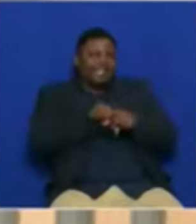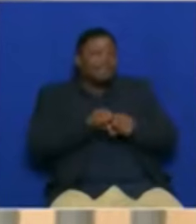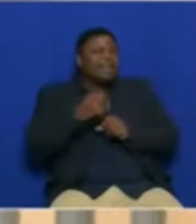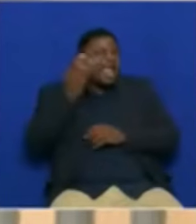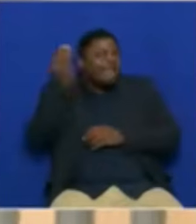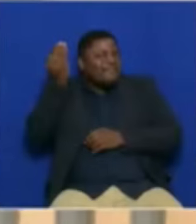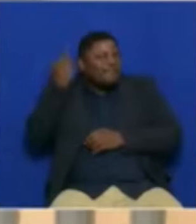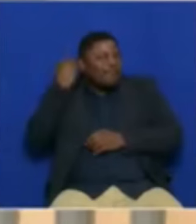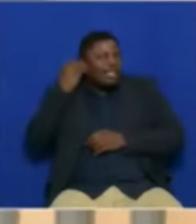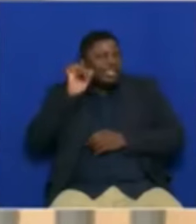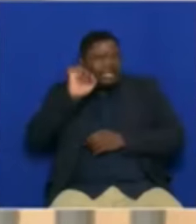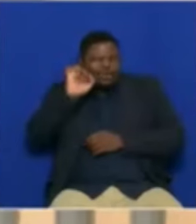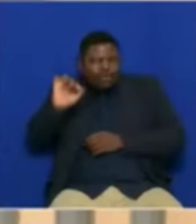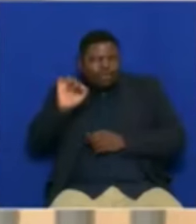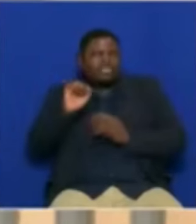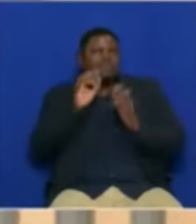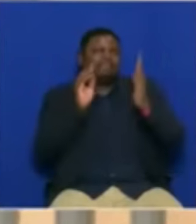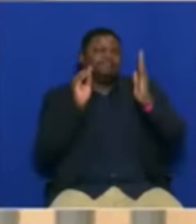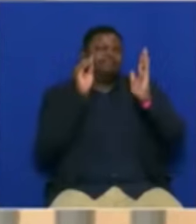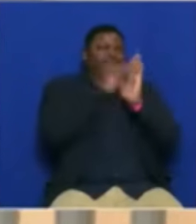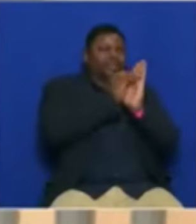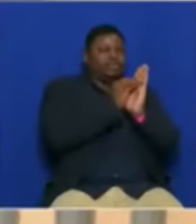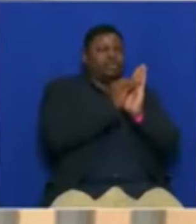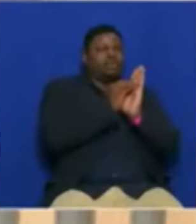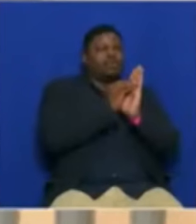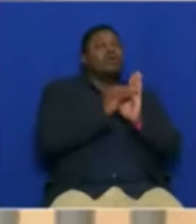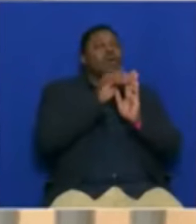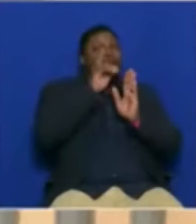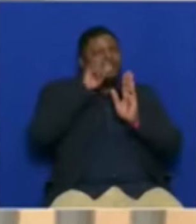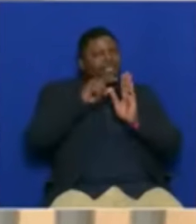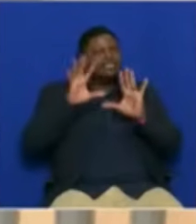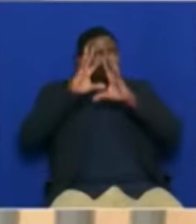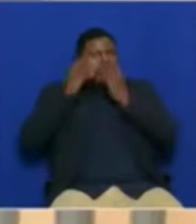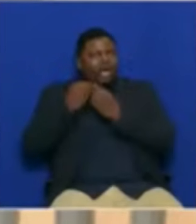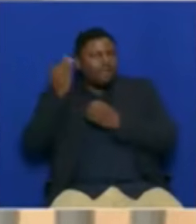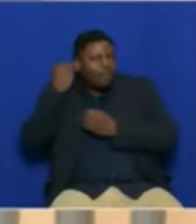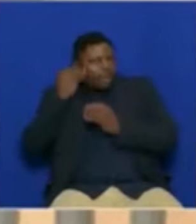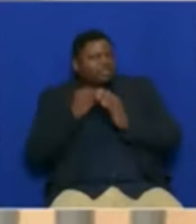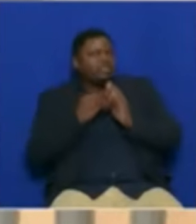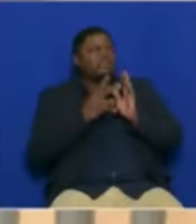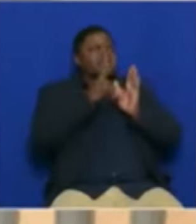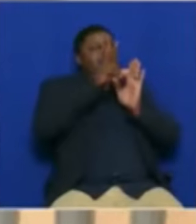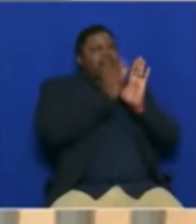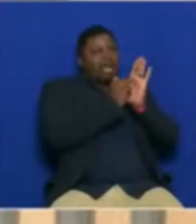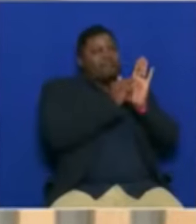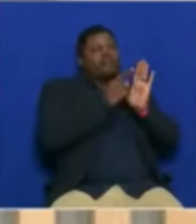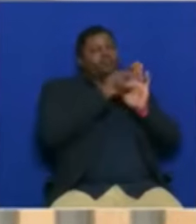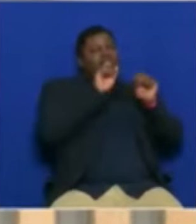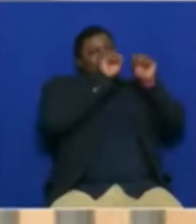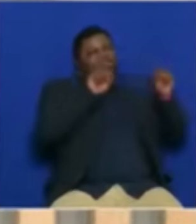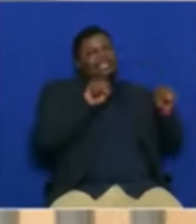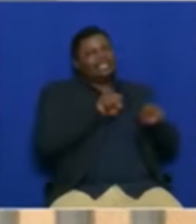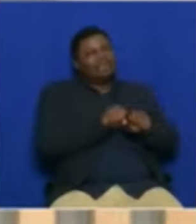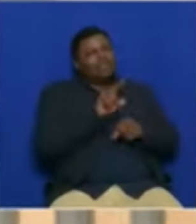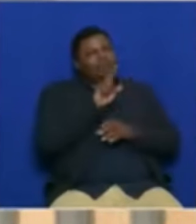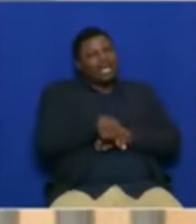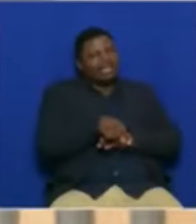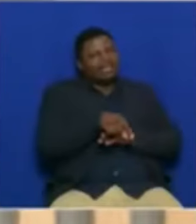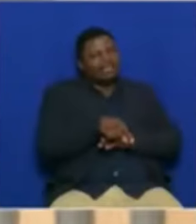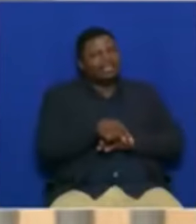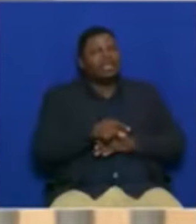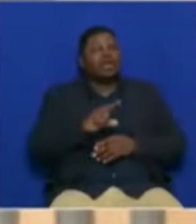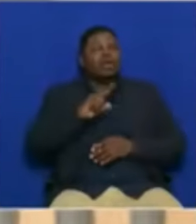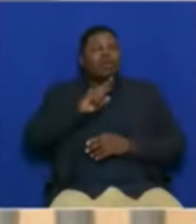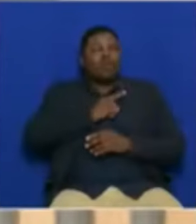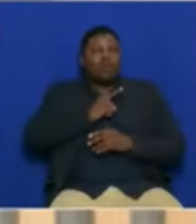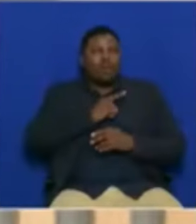check me, because they could very well be wasting their time interviewing somebody who's got 4 active warrants of arrest